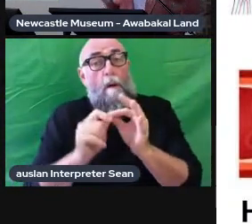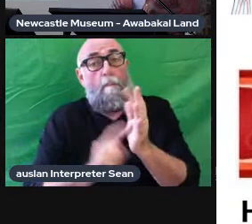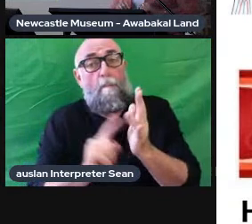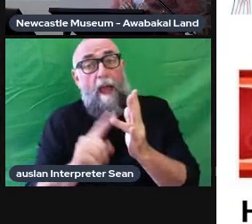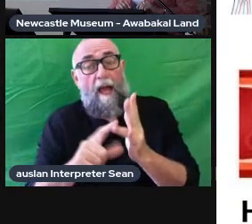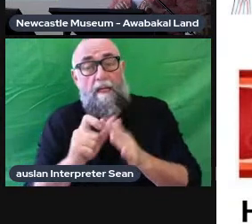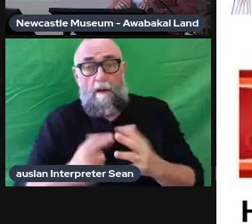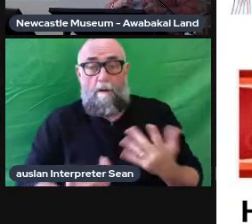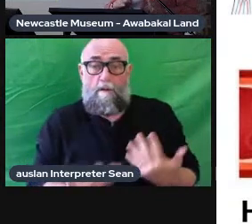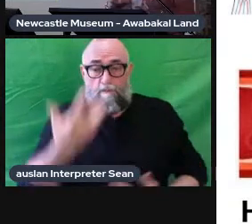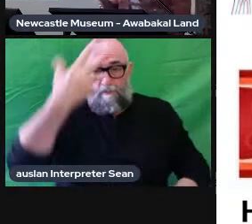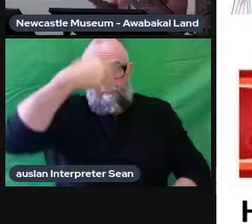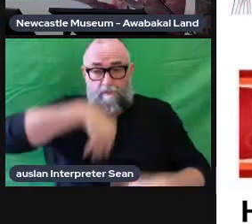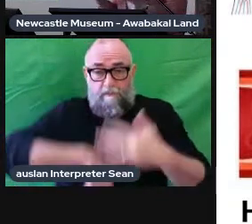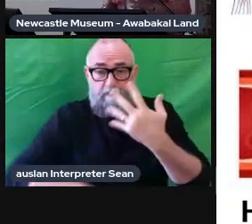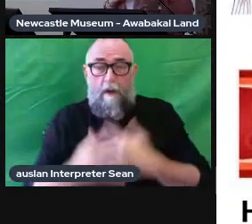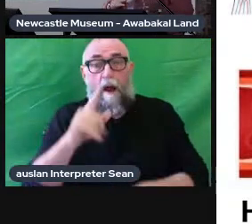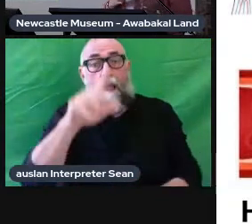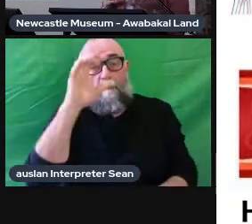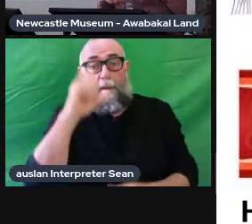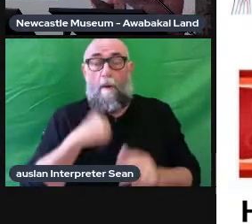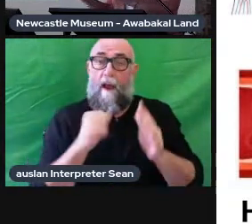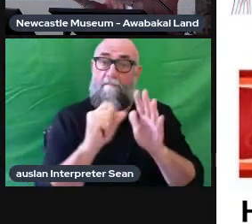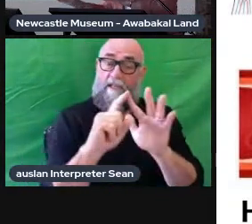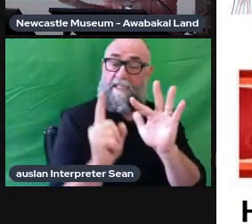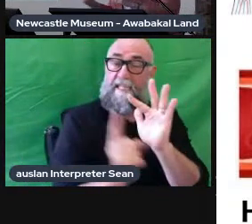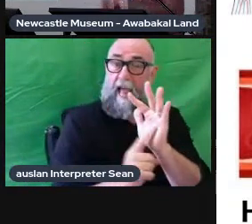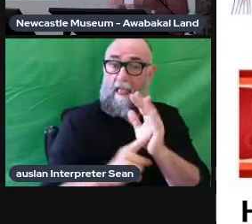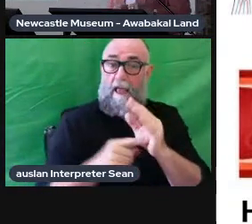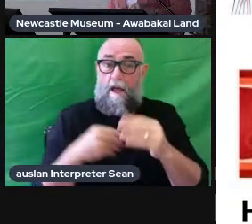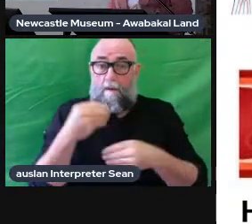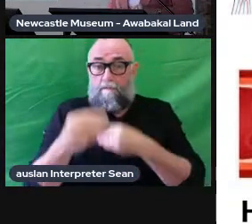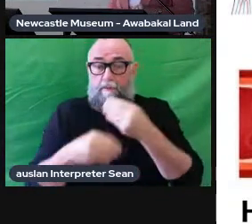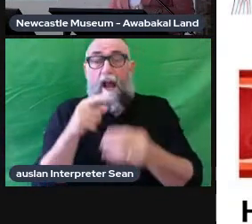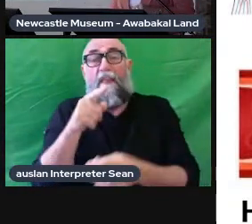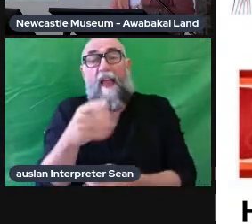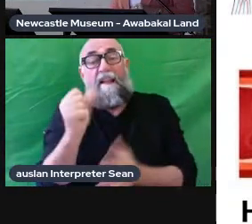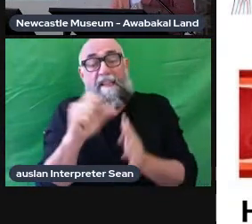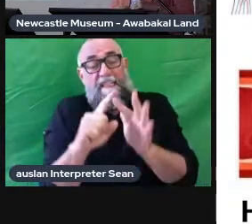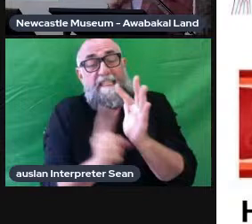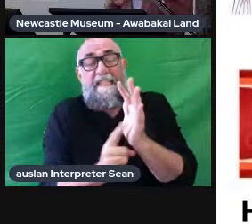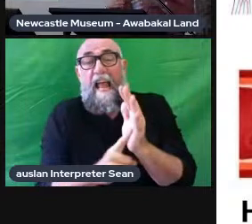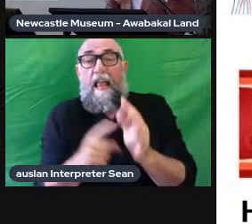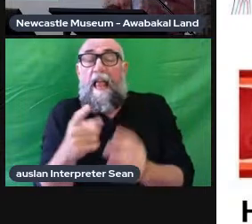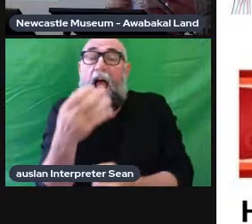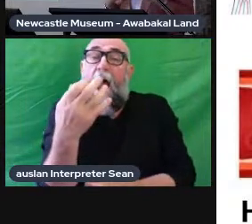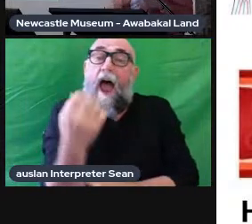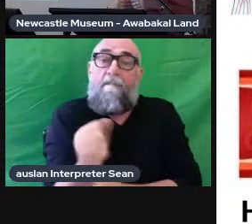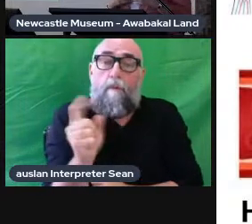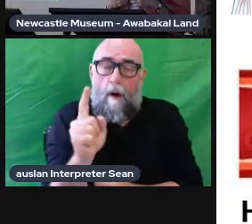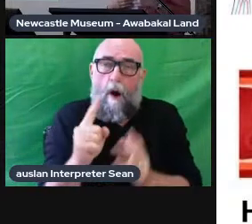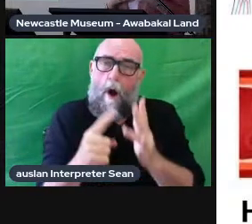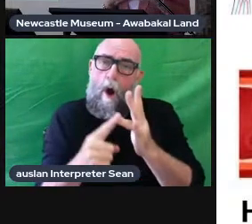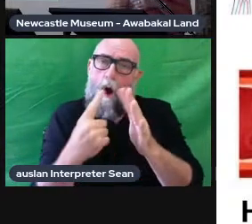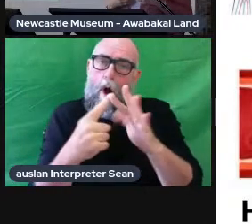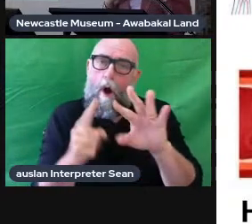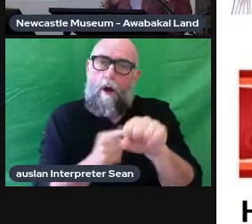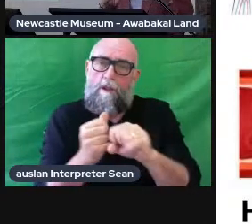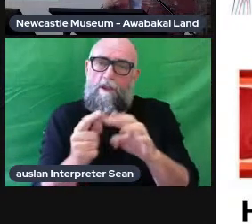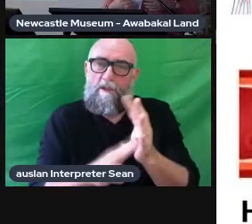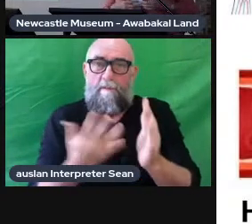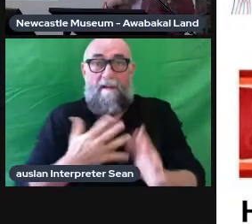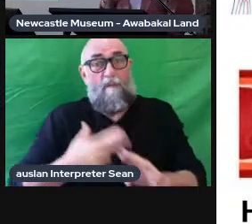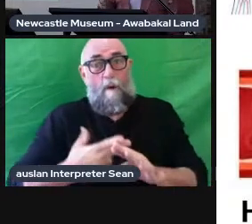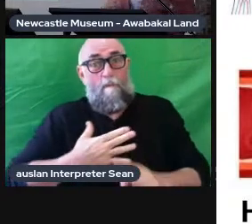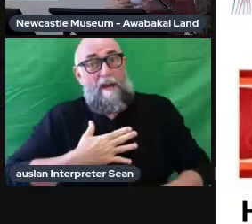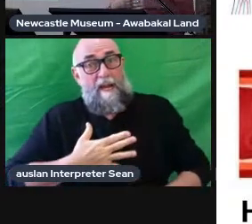have the blood cells floating, and they're the ones that carry the oxygen around the body. So we're always trying to make sure that we stay